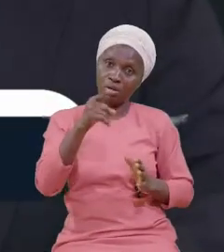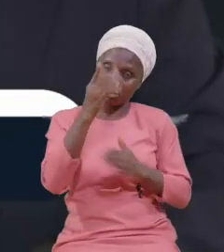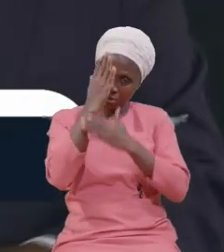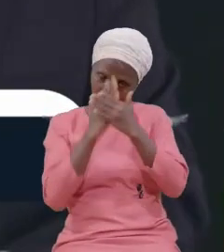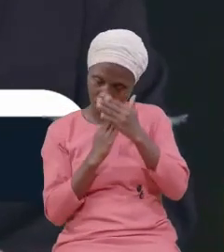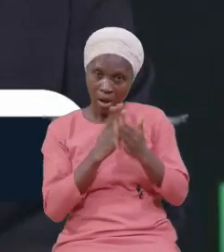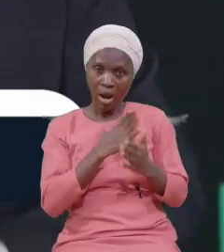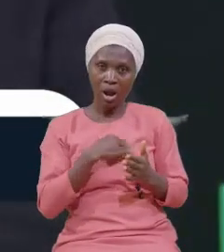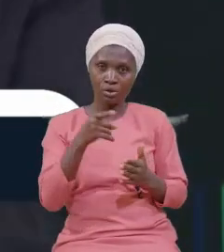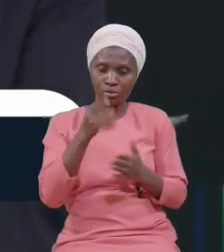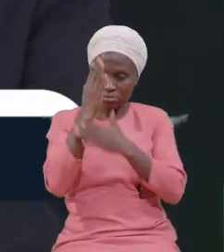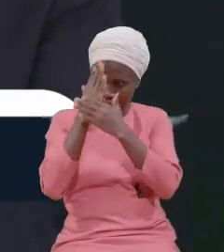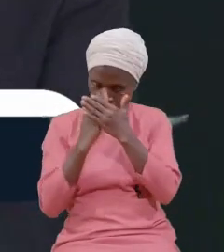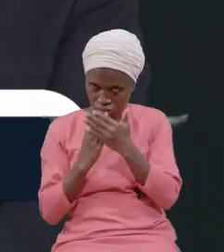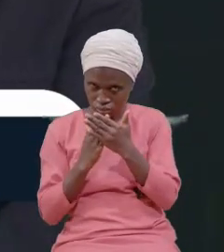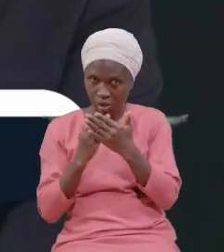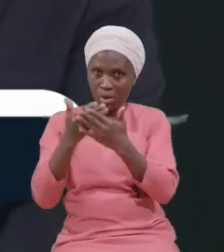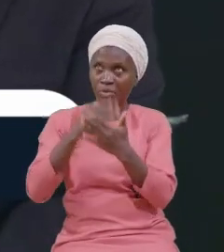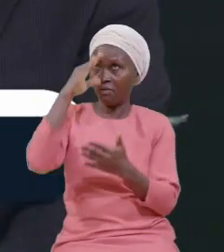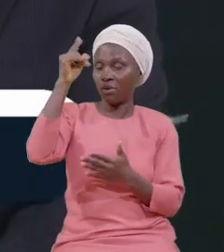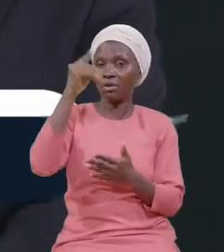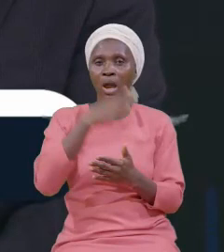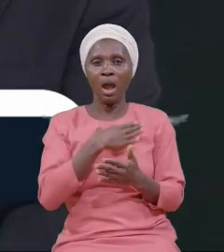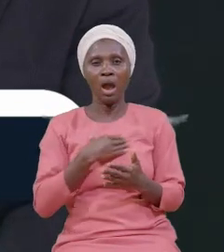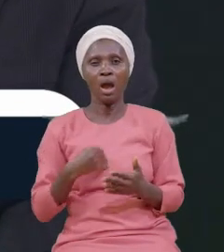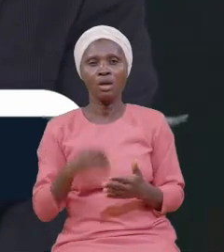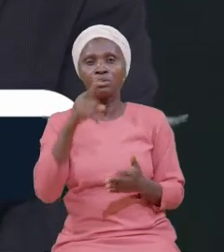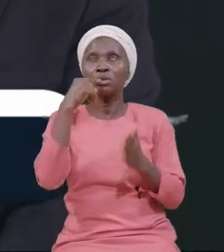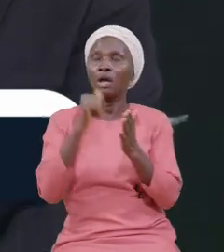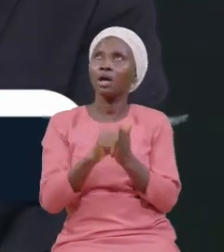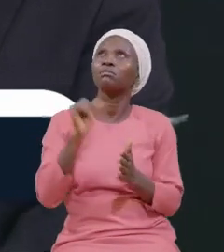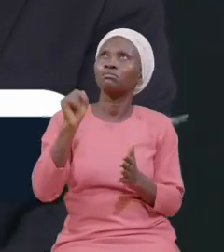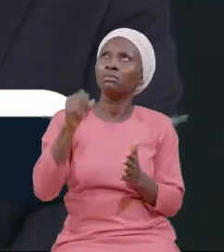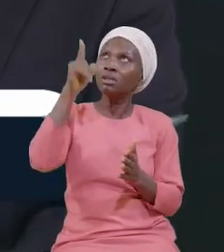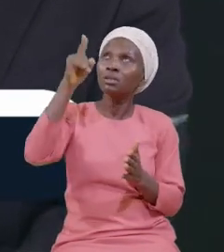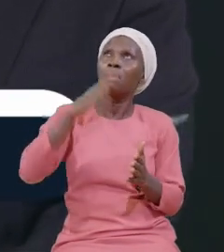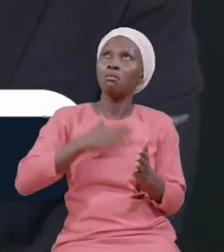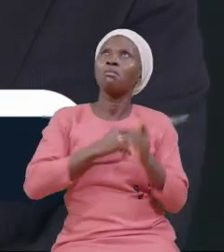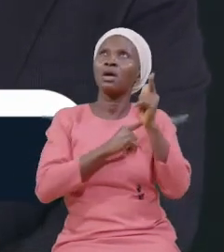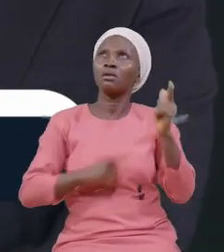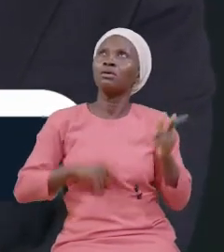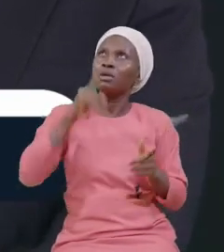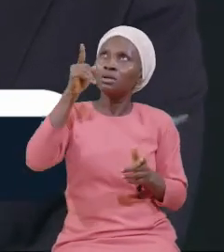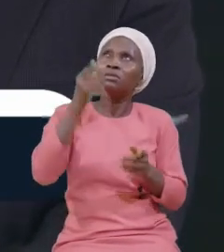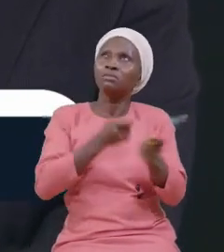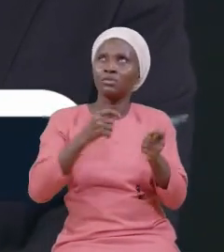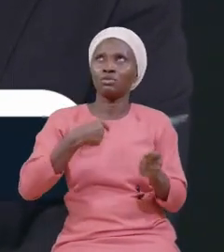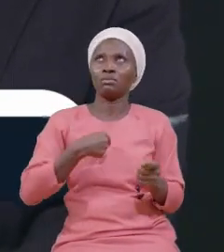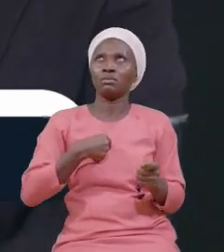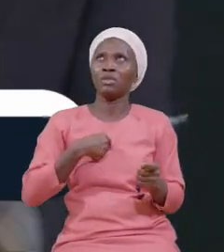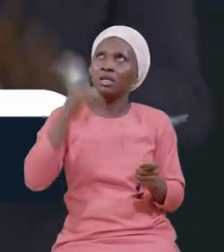subjected to him. And you say, he is my Lord. He controls me. He is my Lord.